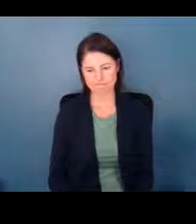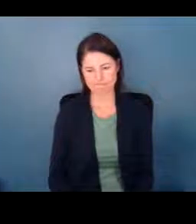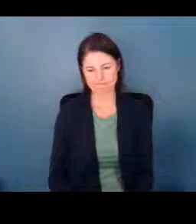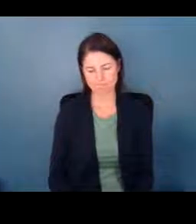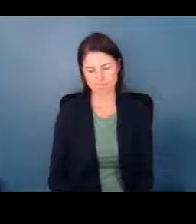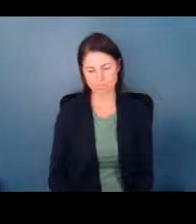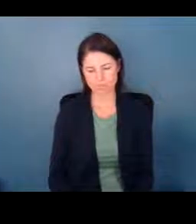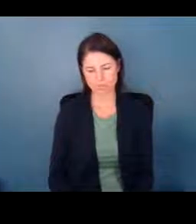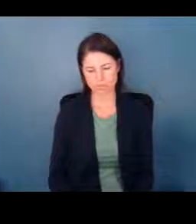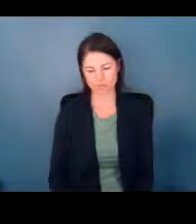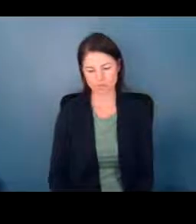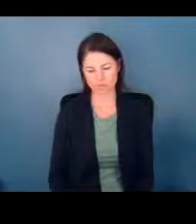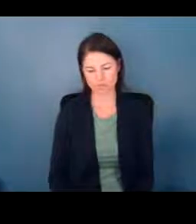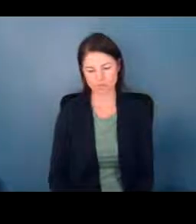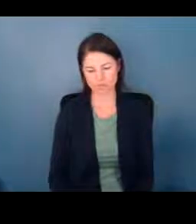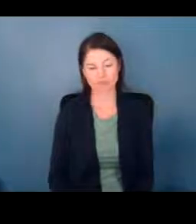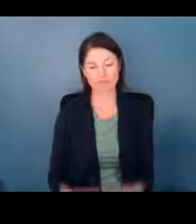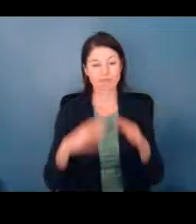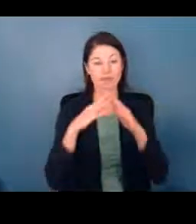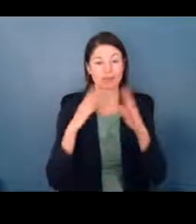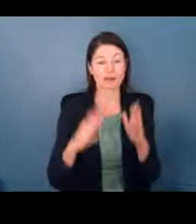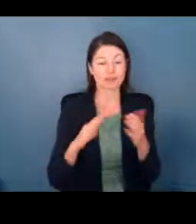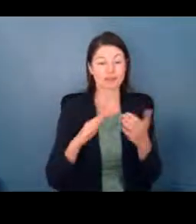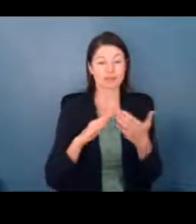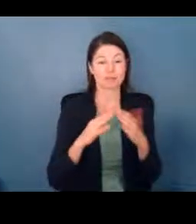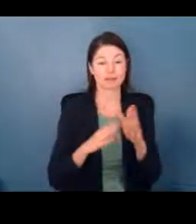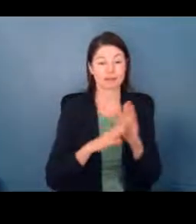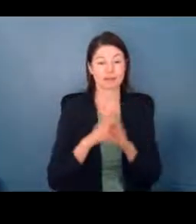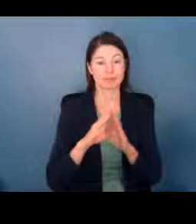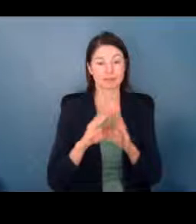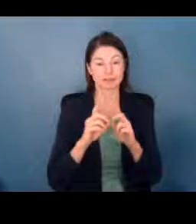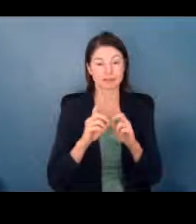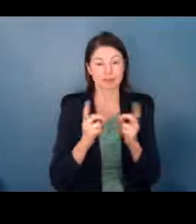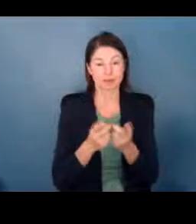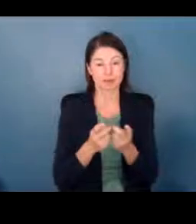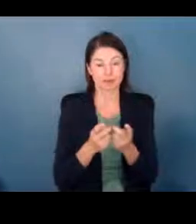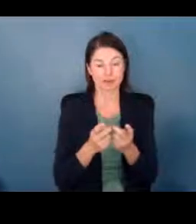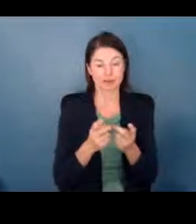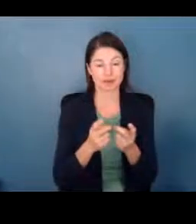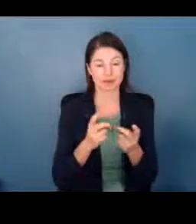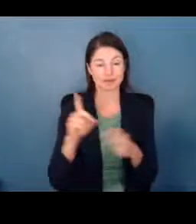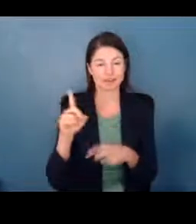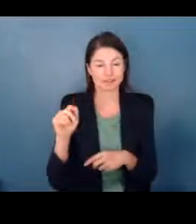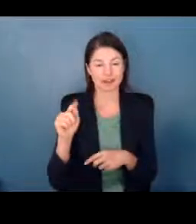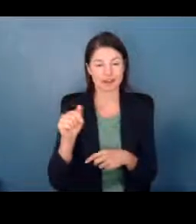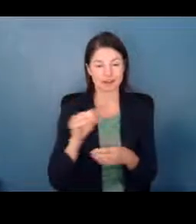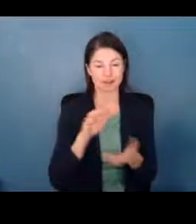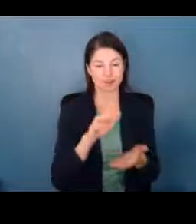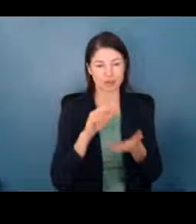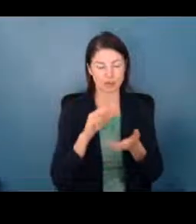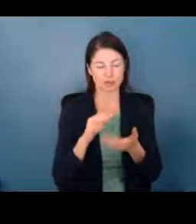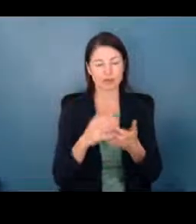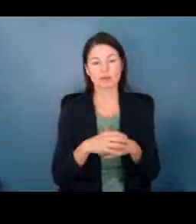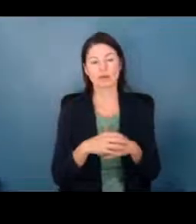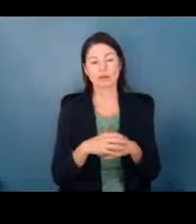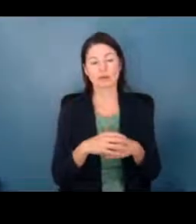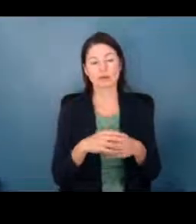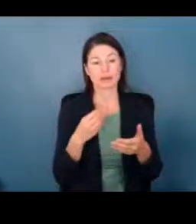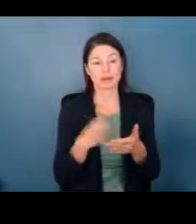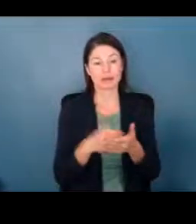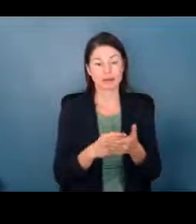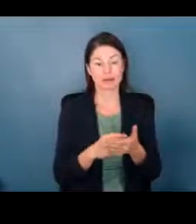the Housing and Community Development Department, and it gives income levels all the way from extremely low